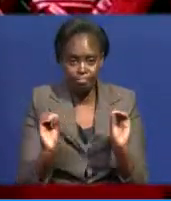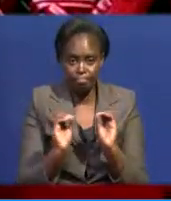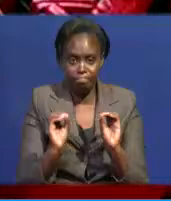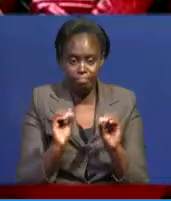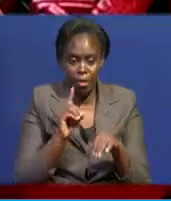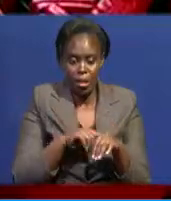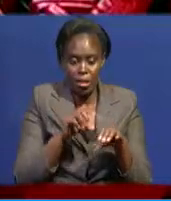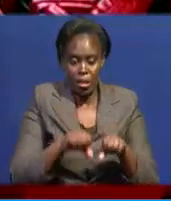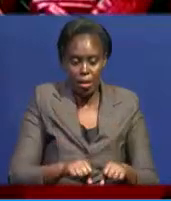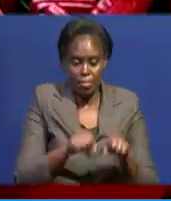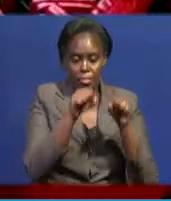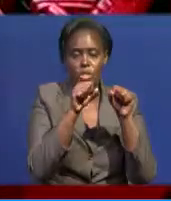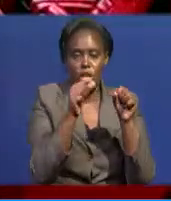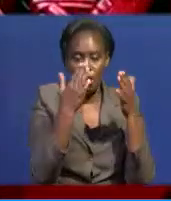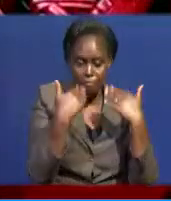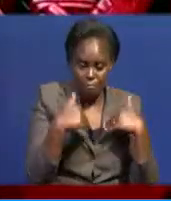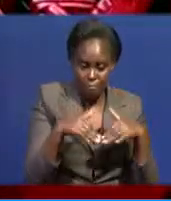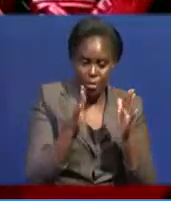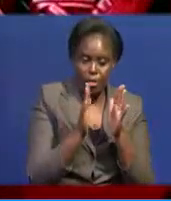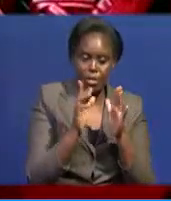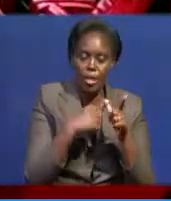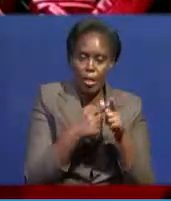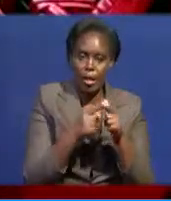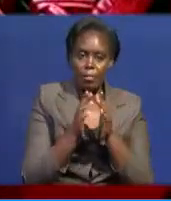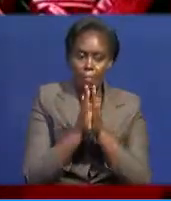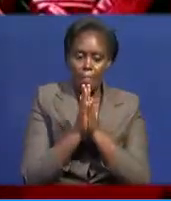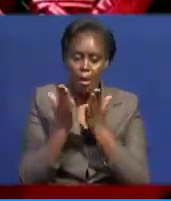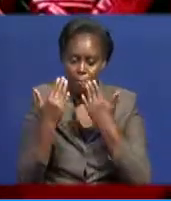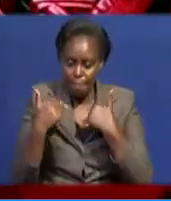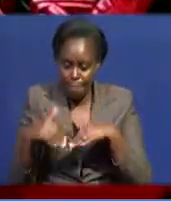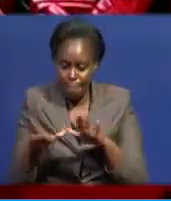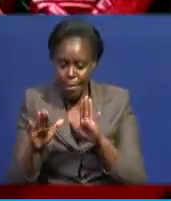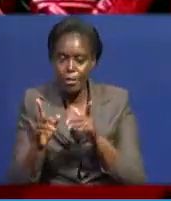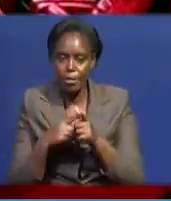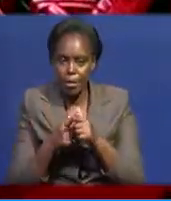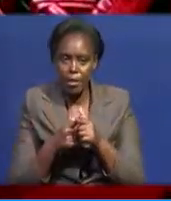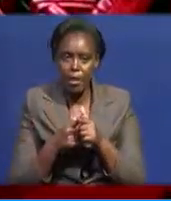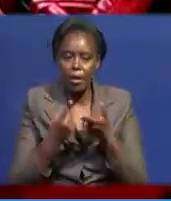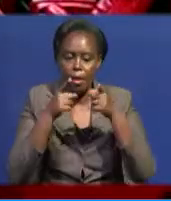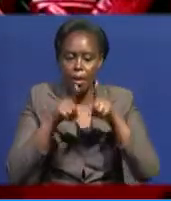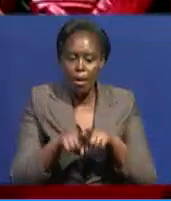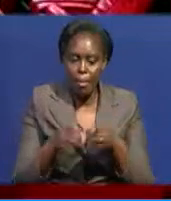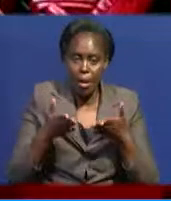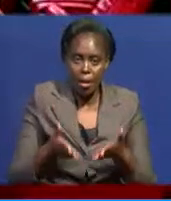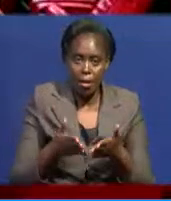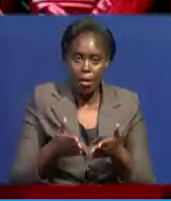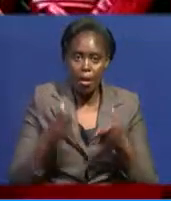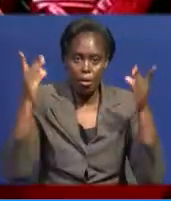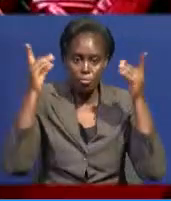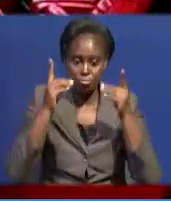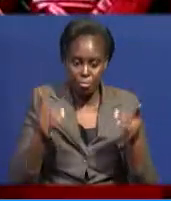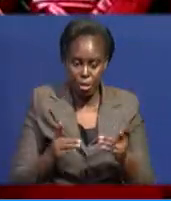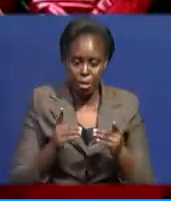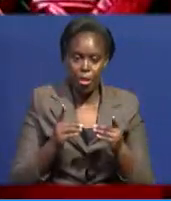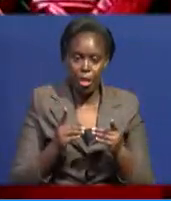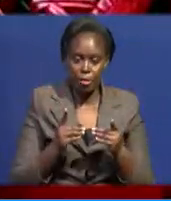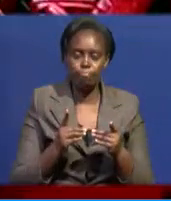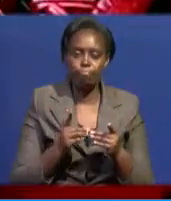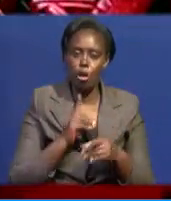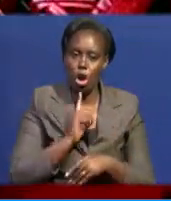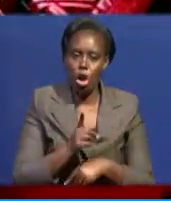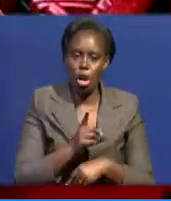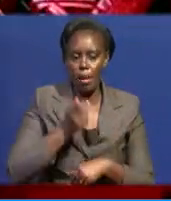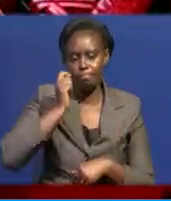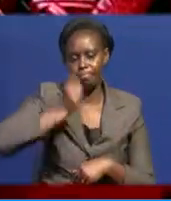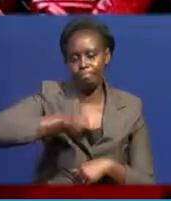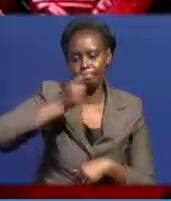is taken and the prayer is said, then a quorum bell will be rung. Of course, this is to give way for the members who may